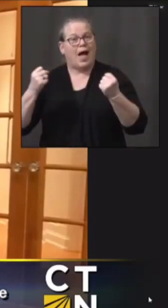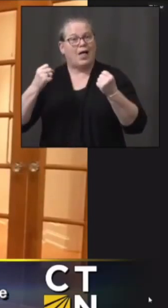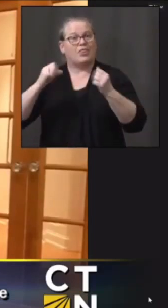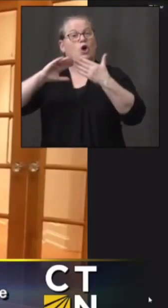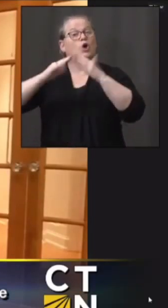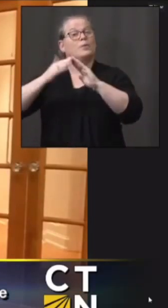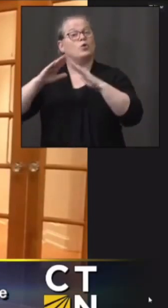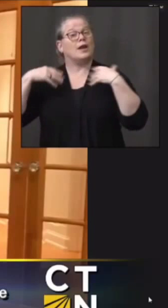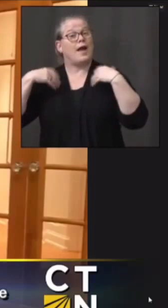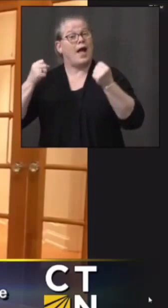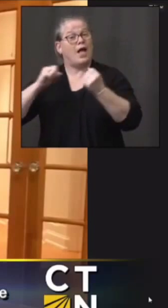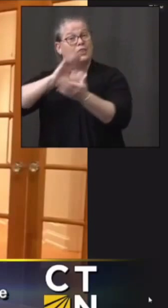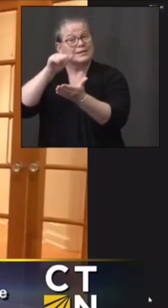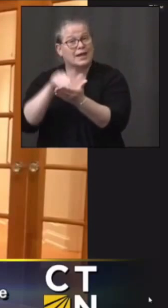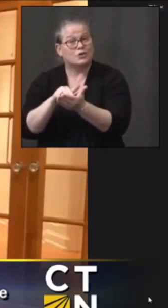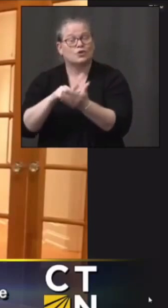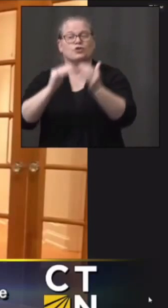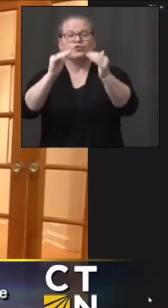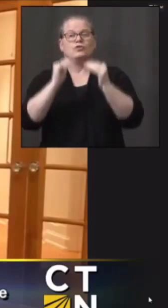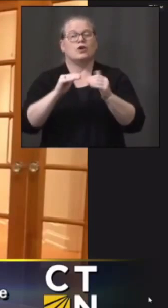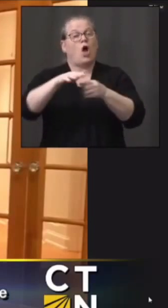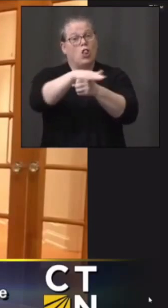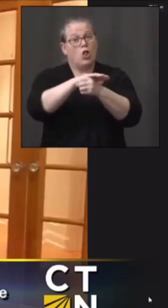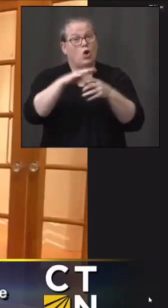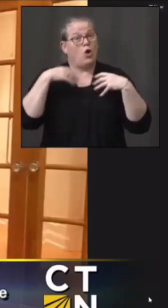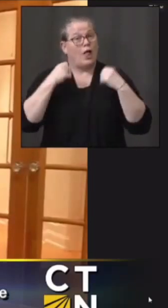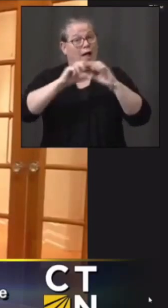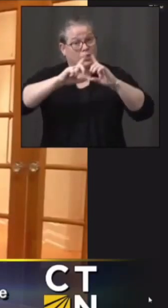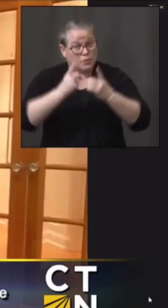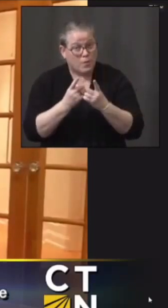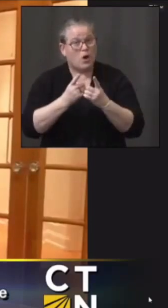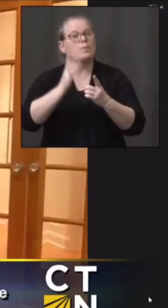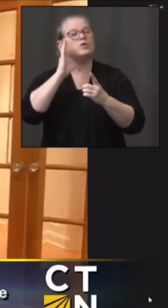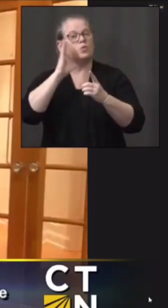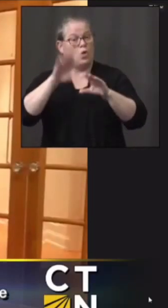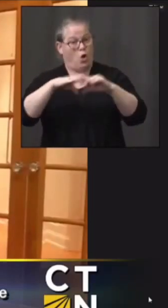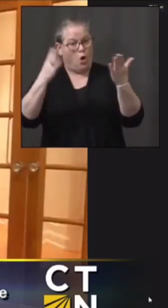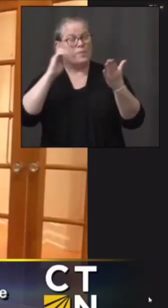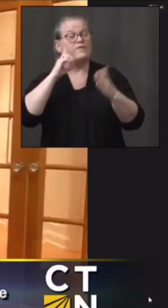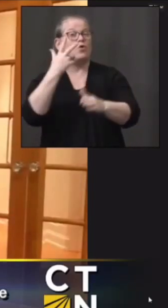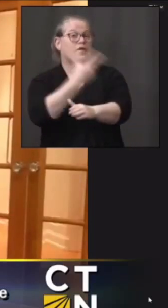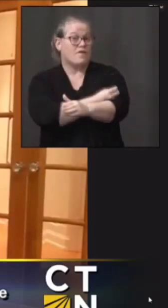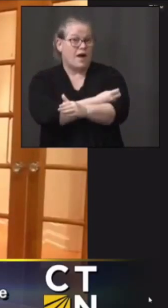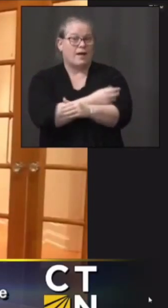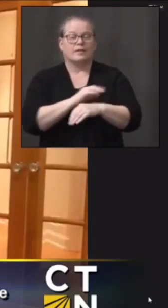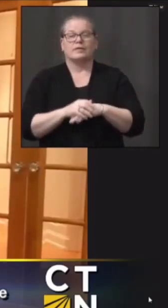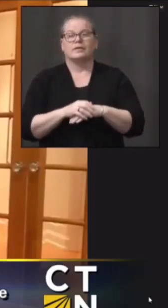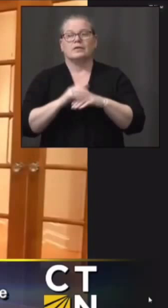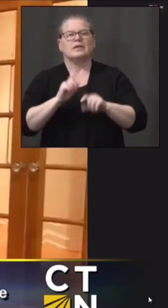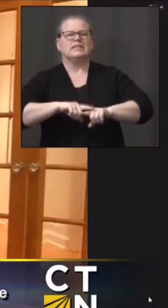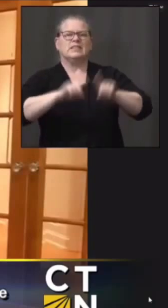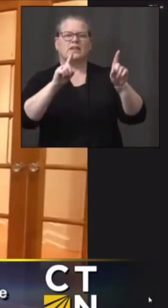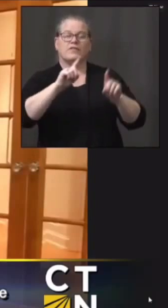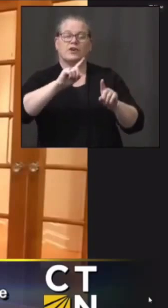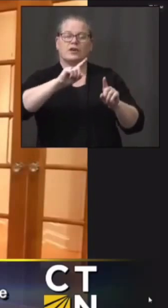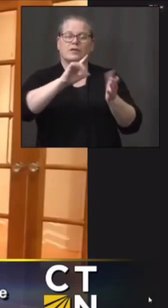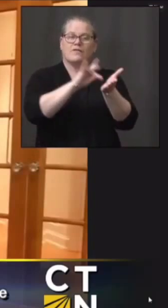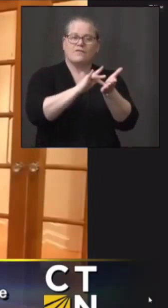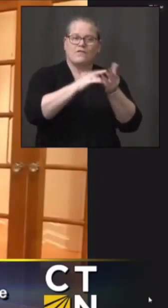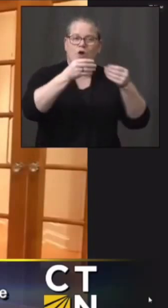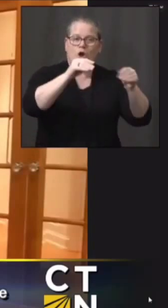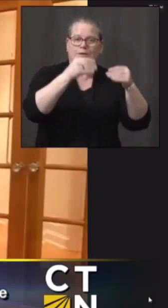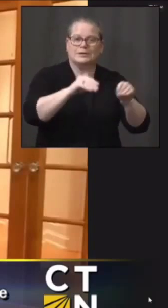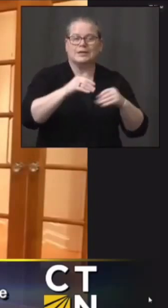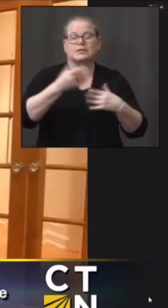health departments will be conducting vaccination programs. Local other pharmacies, in addition to CVS and Walgreens,